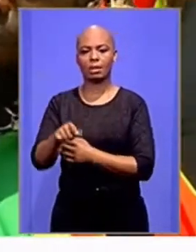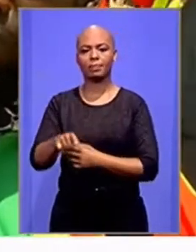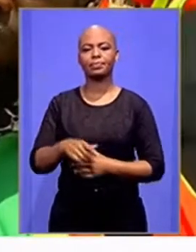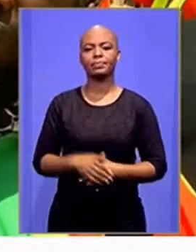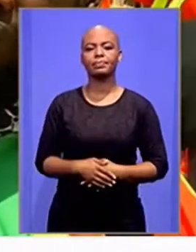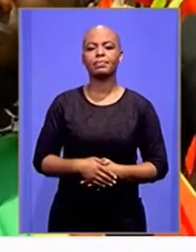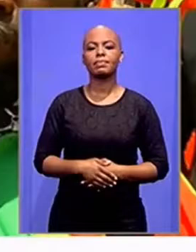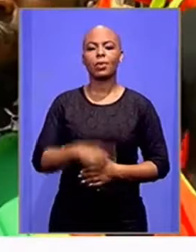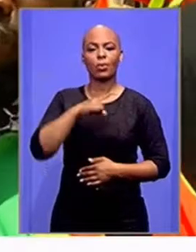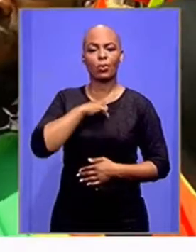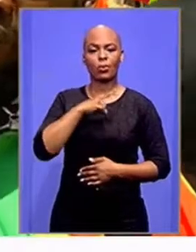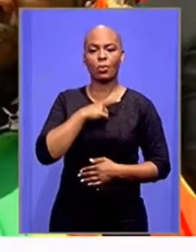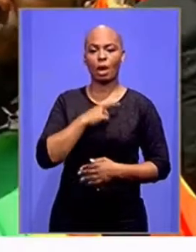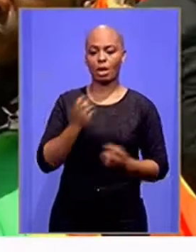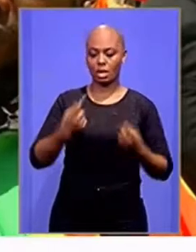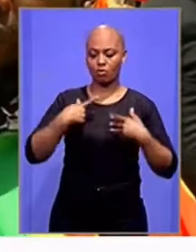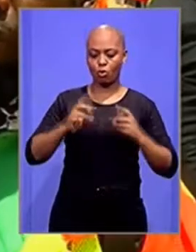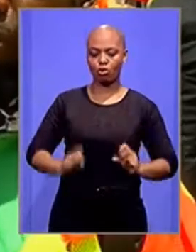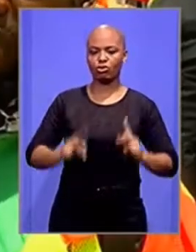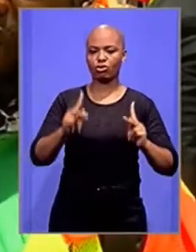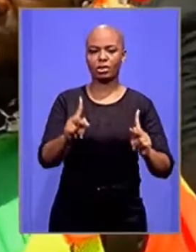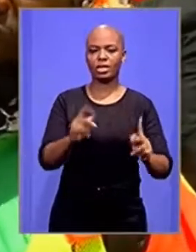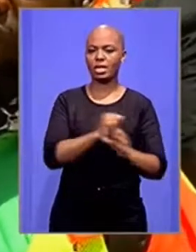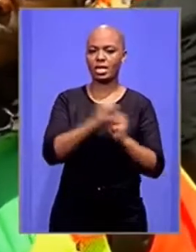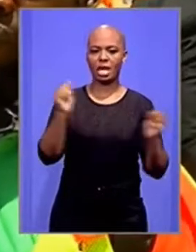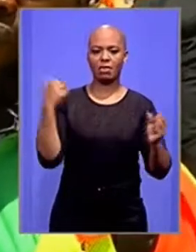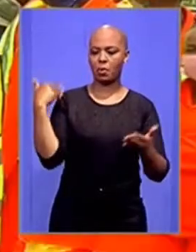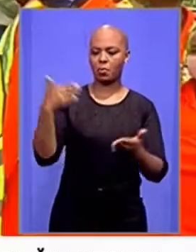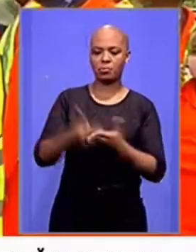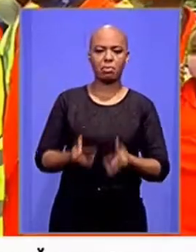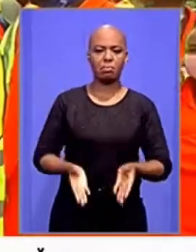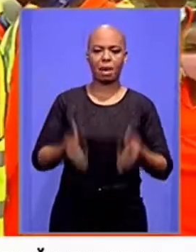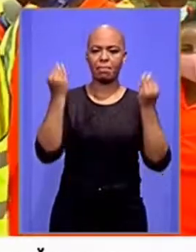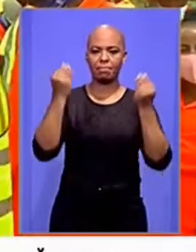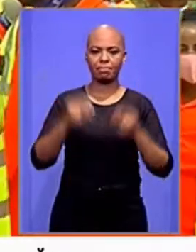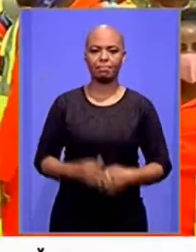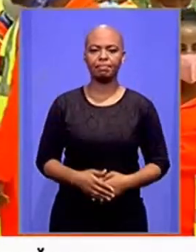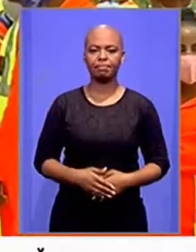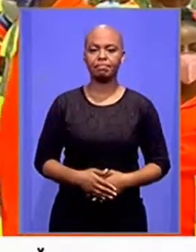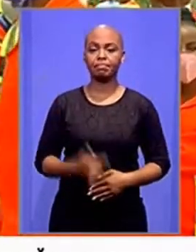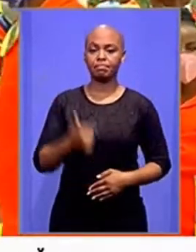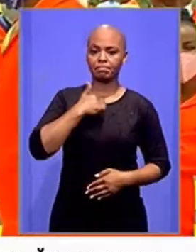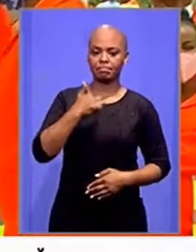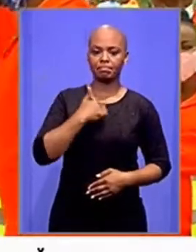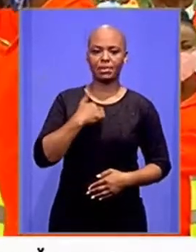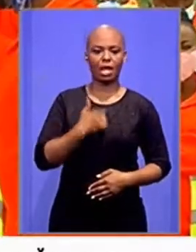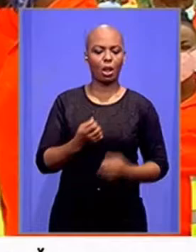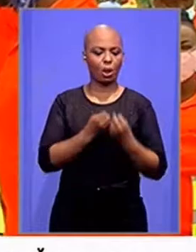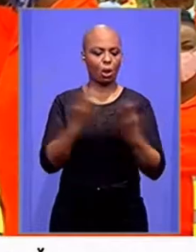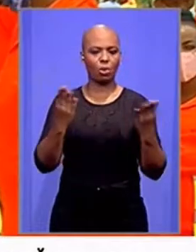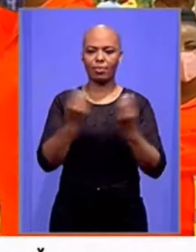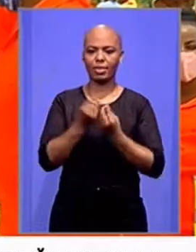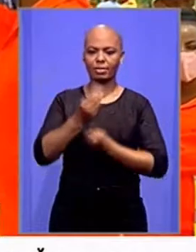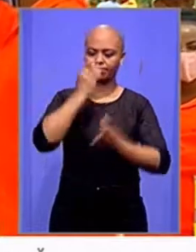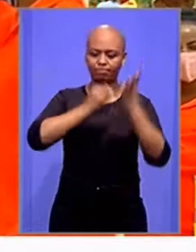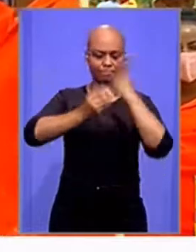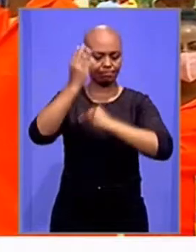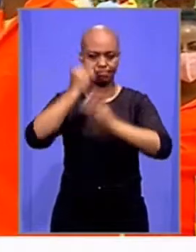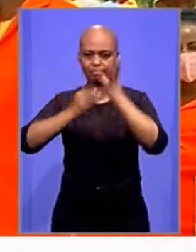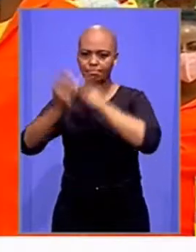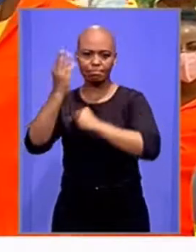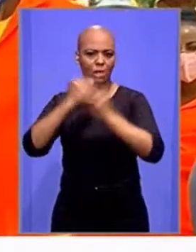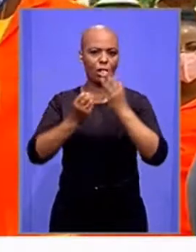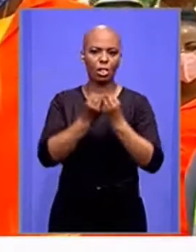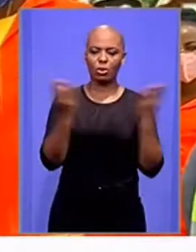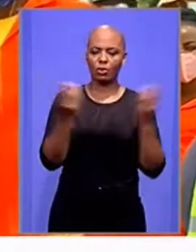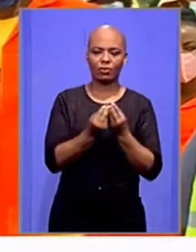ka re opportunity ya mokgo e be re sa tsebo ka ra ikhumana before. Ke benefitile ka dilo tše dintši. Dilo tše dintši tše